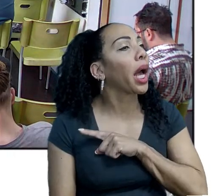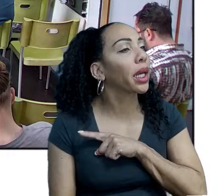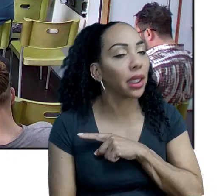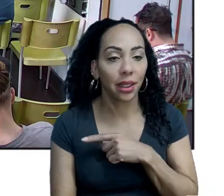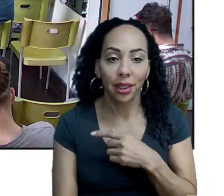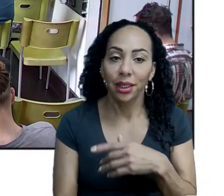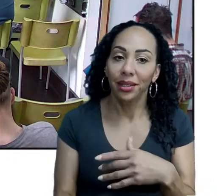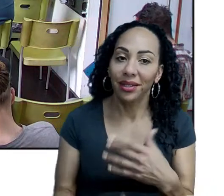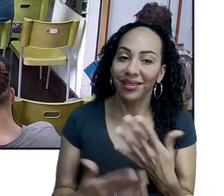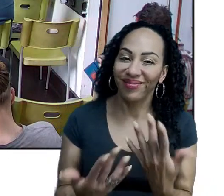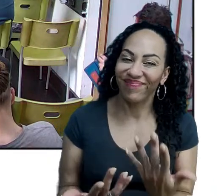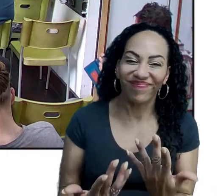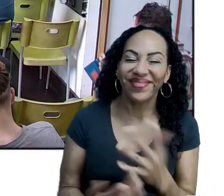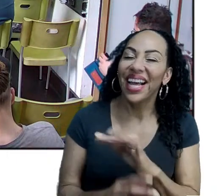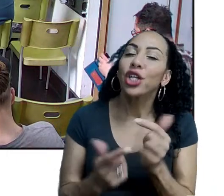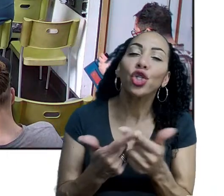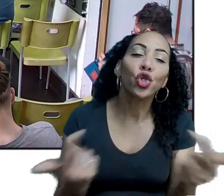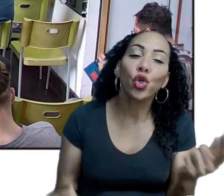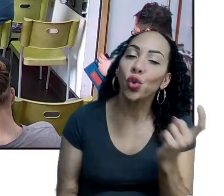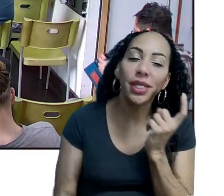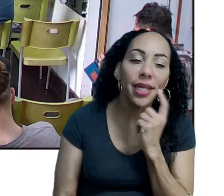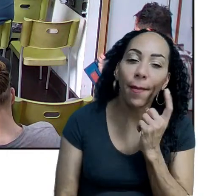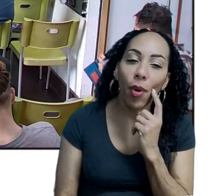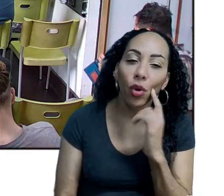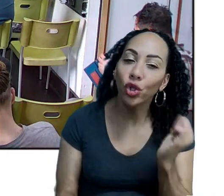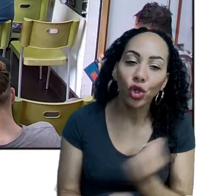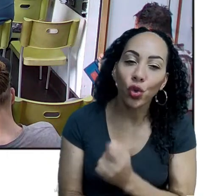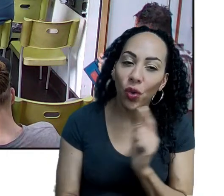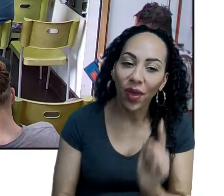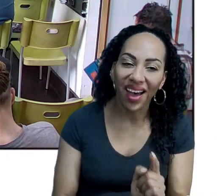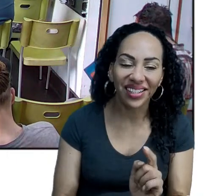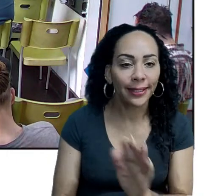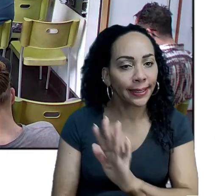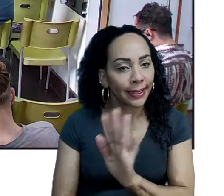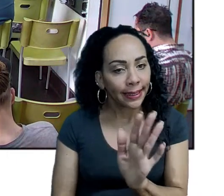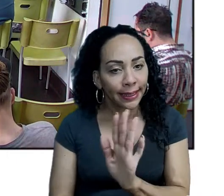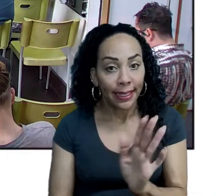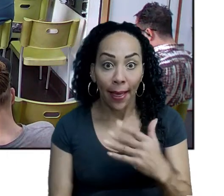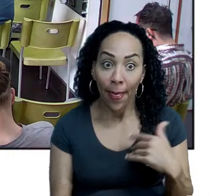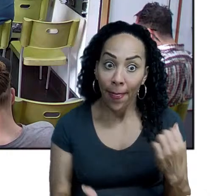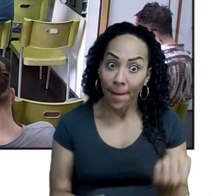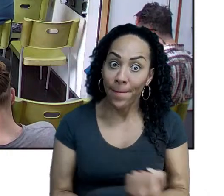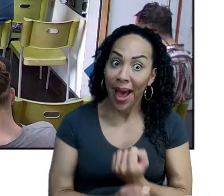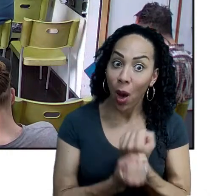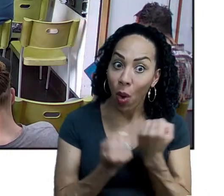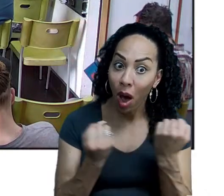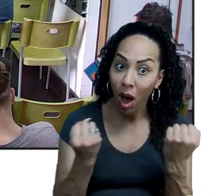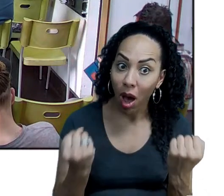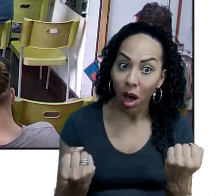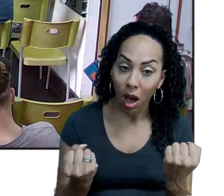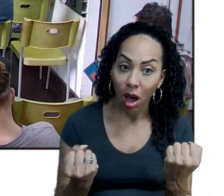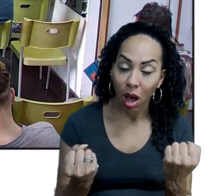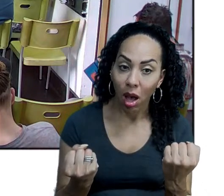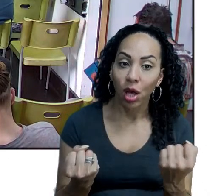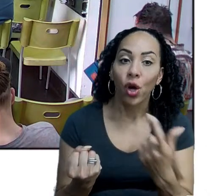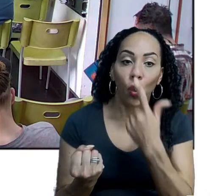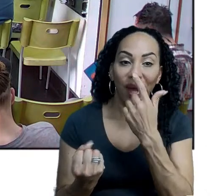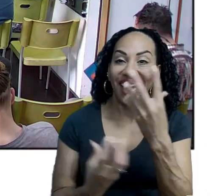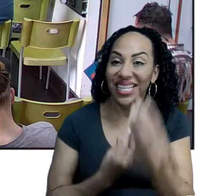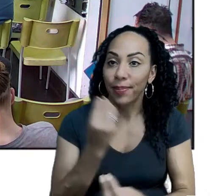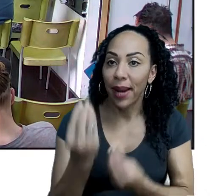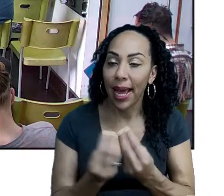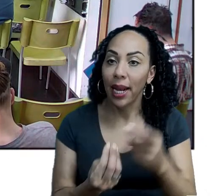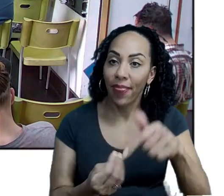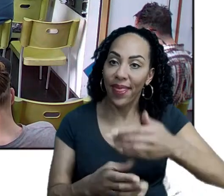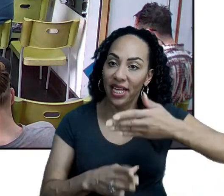But I think we found there was a lot of power in just kind of outlining basically why we couldn't do something.